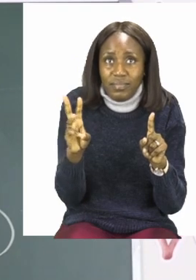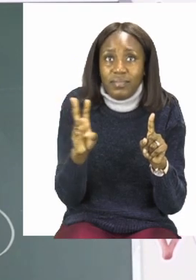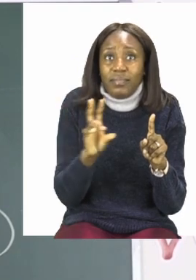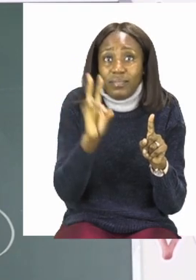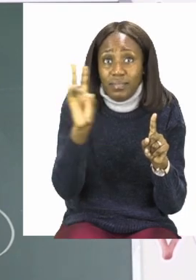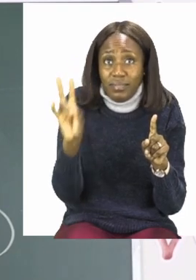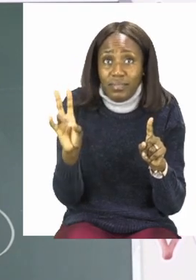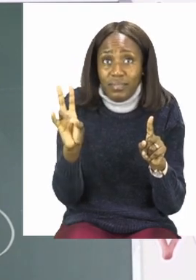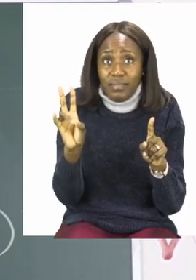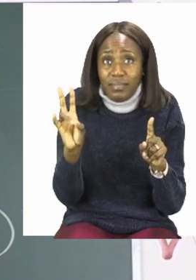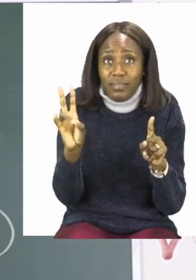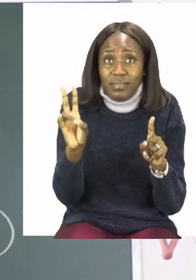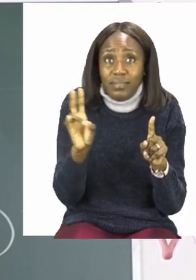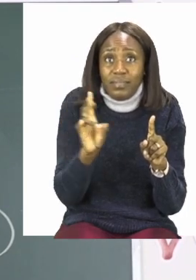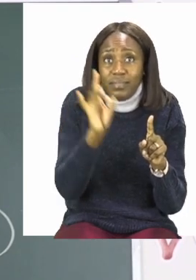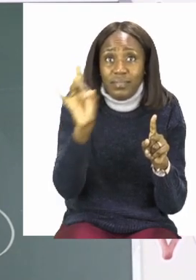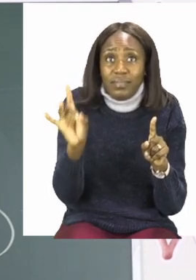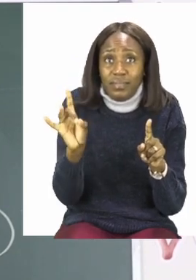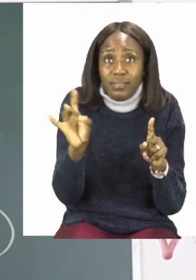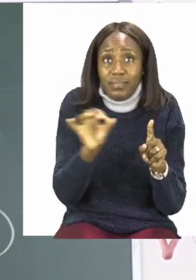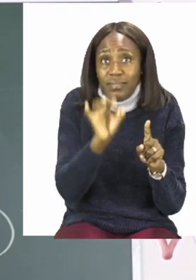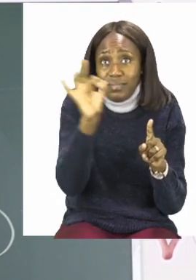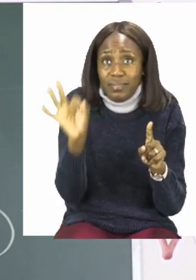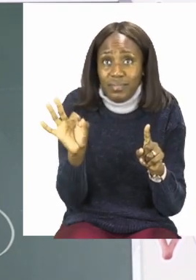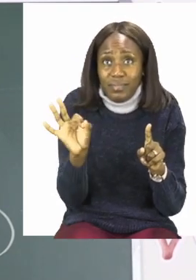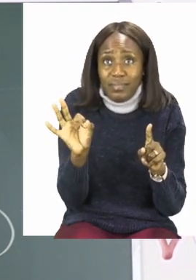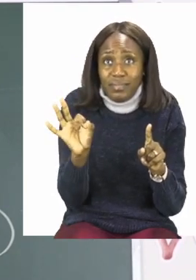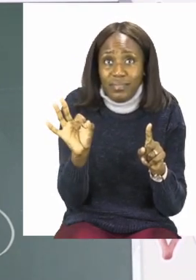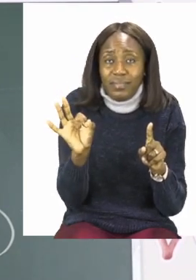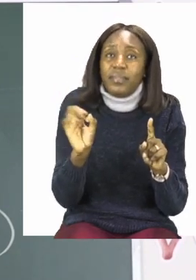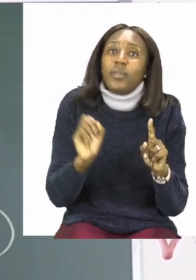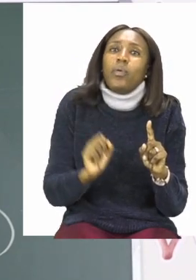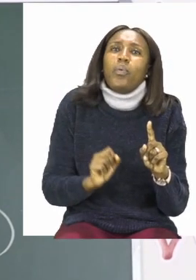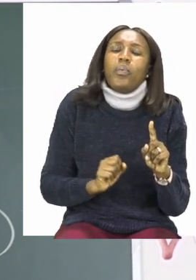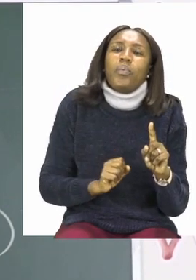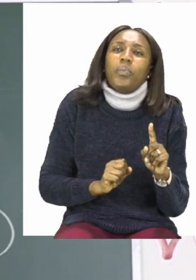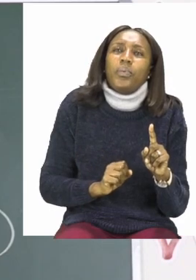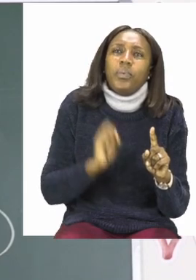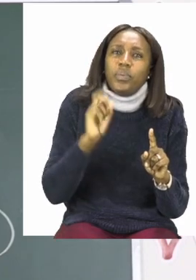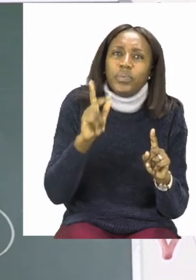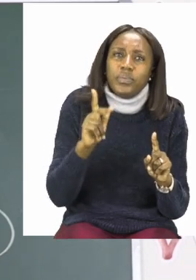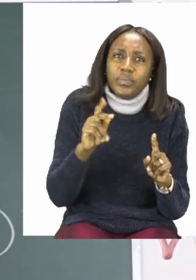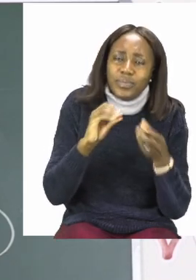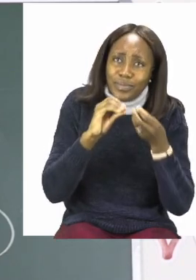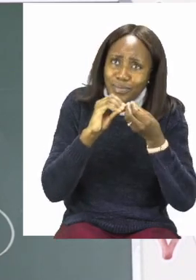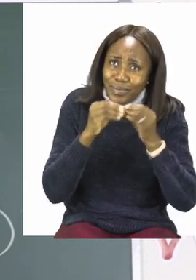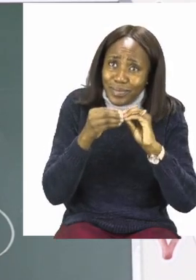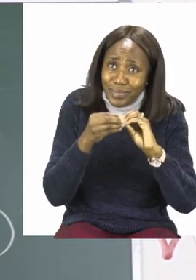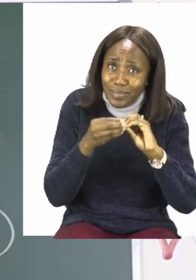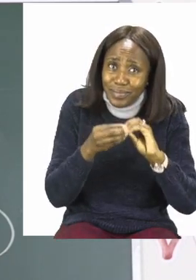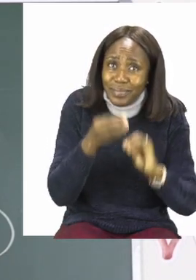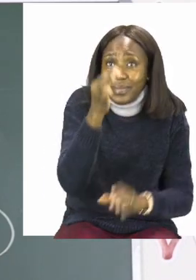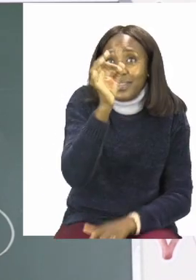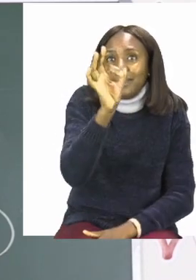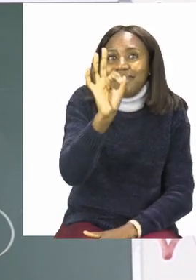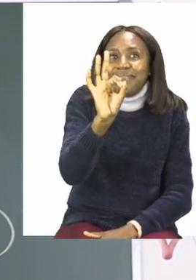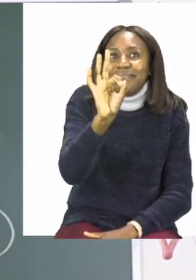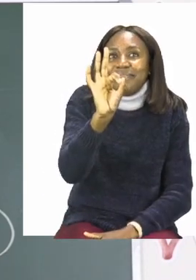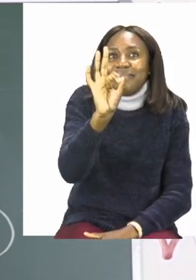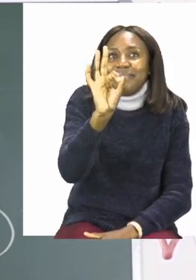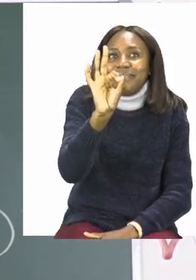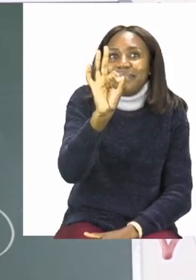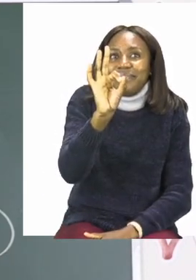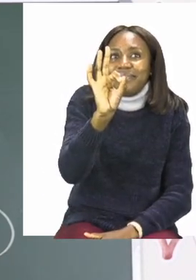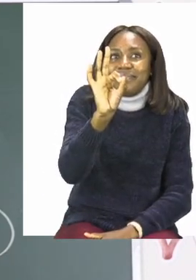7, 8, 9. So our answer is 9.